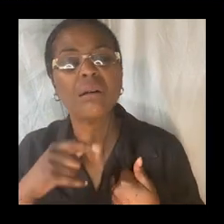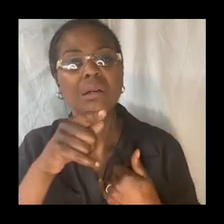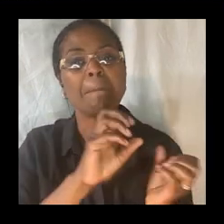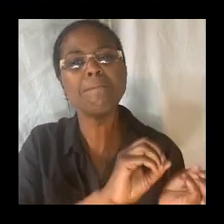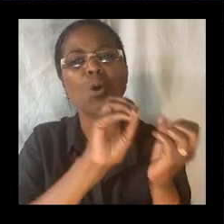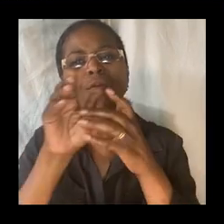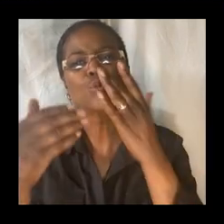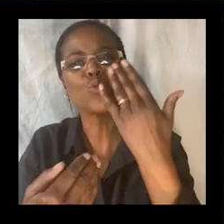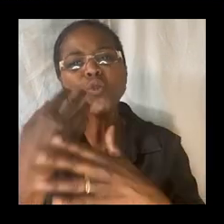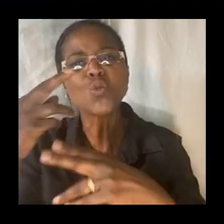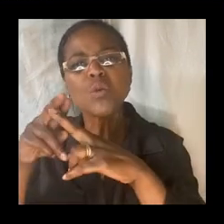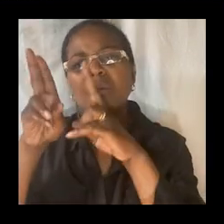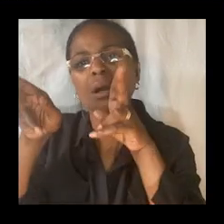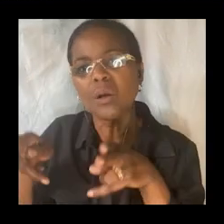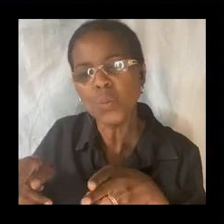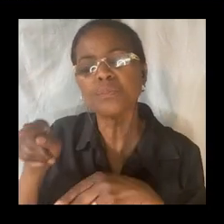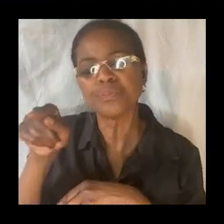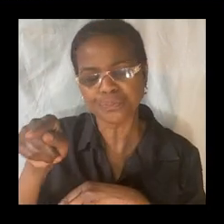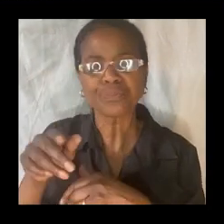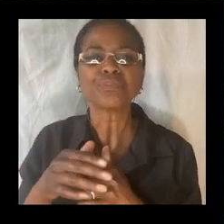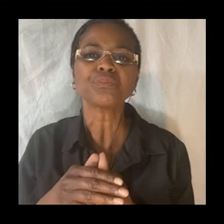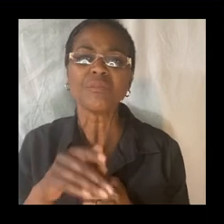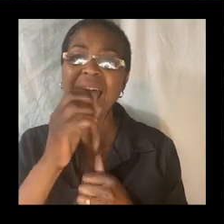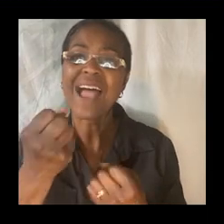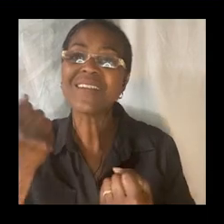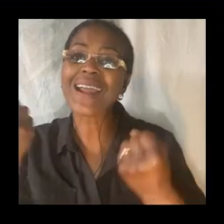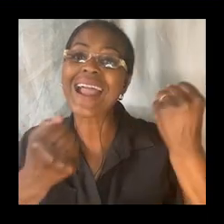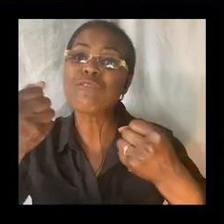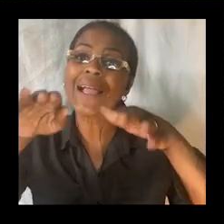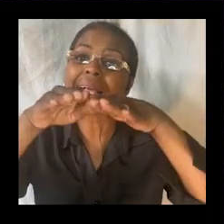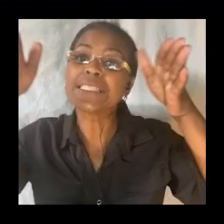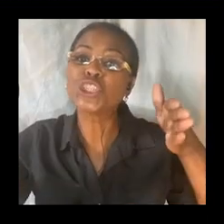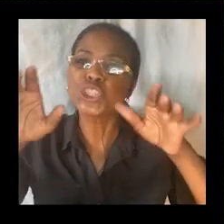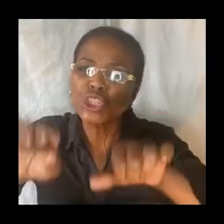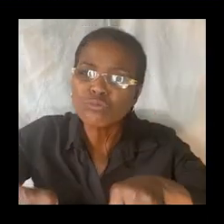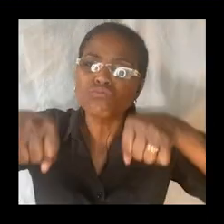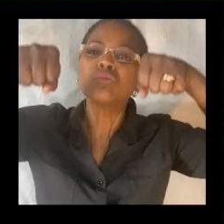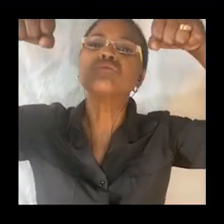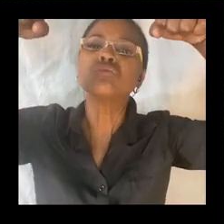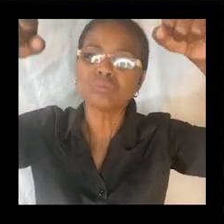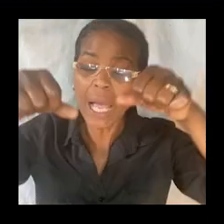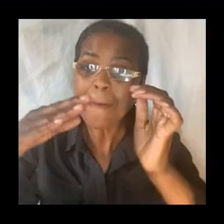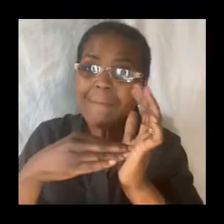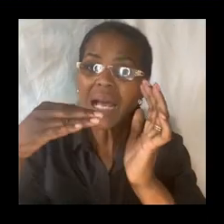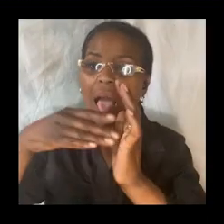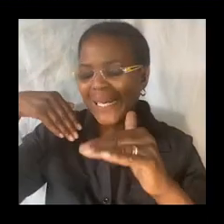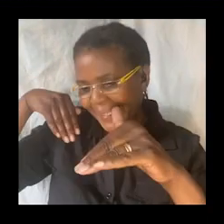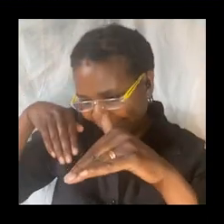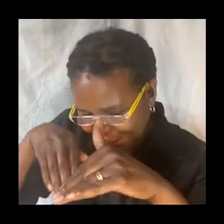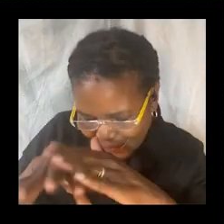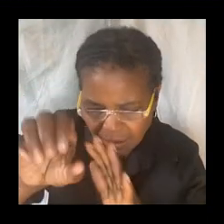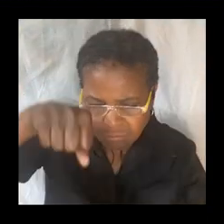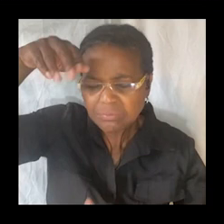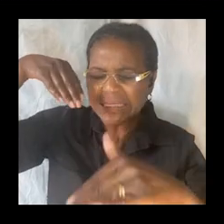new house. And there's a tumble down garage. And in it, he meets this